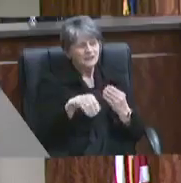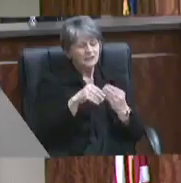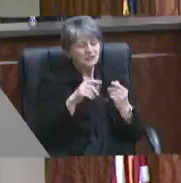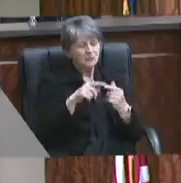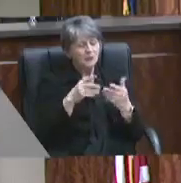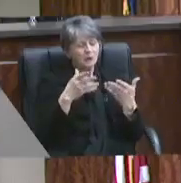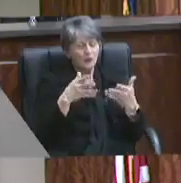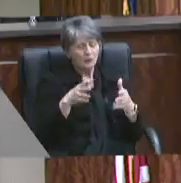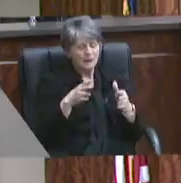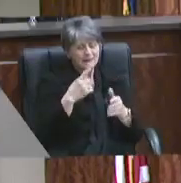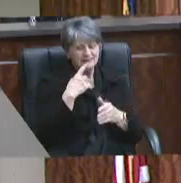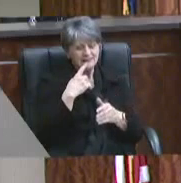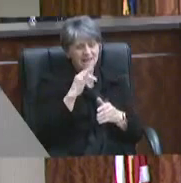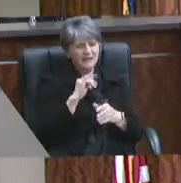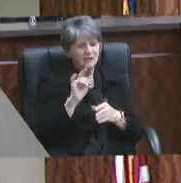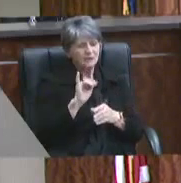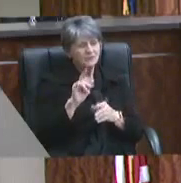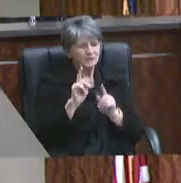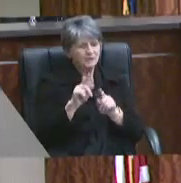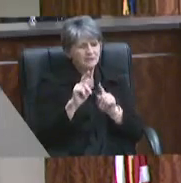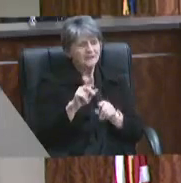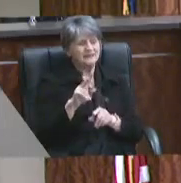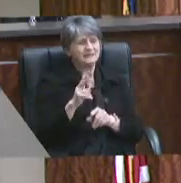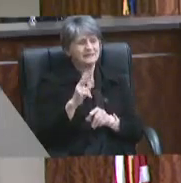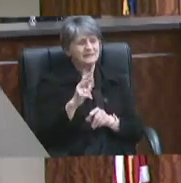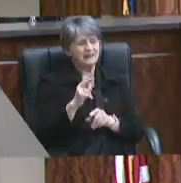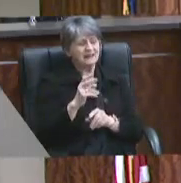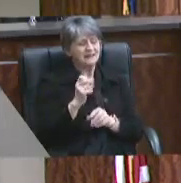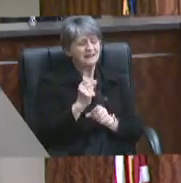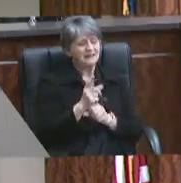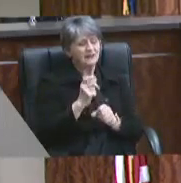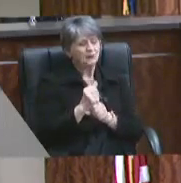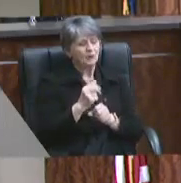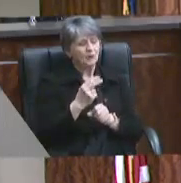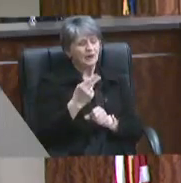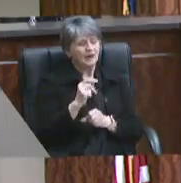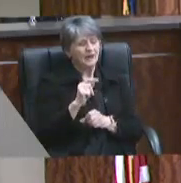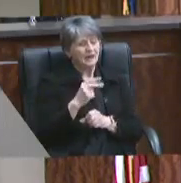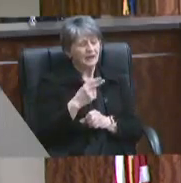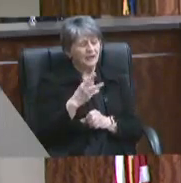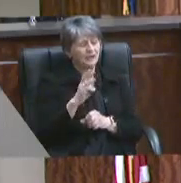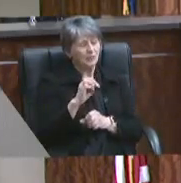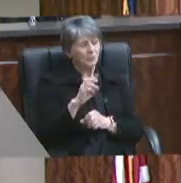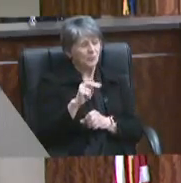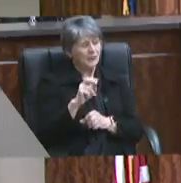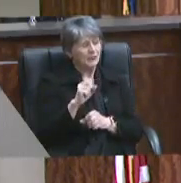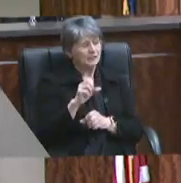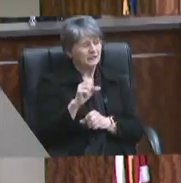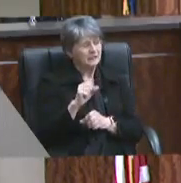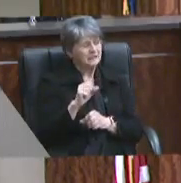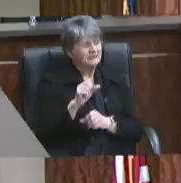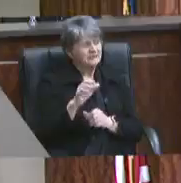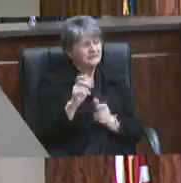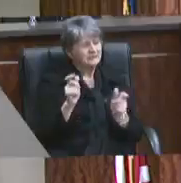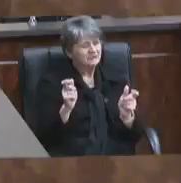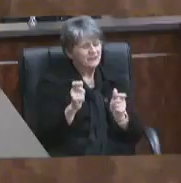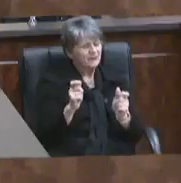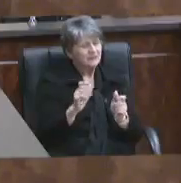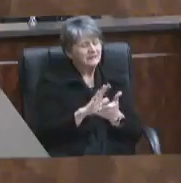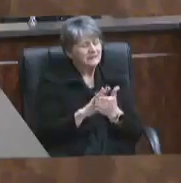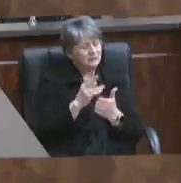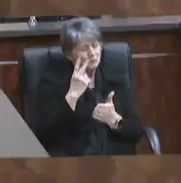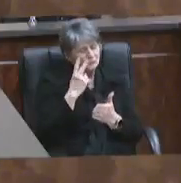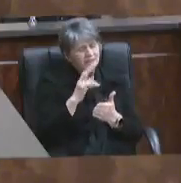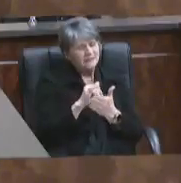I too attended the second annual Health and Wellness Fair. And it's just great to see that the city has taken such a robust